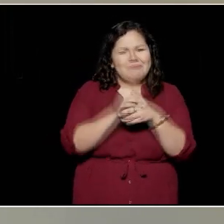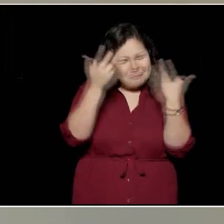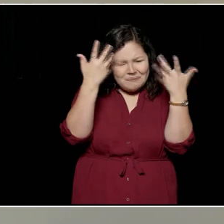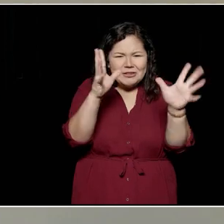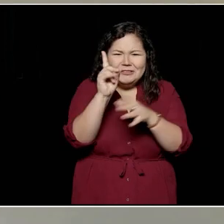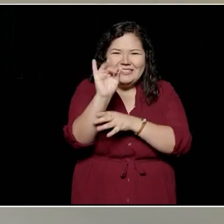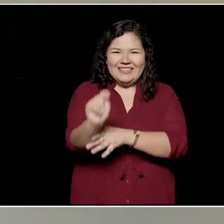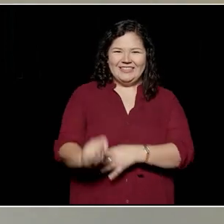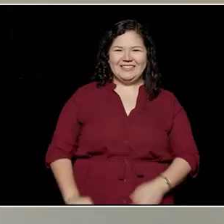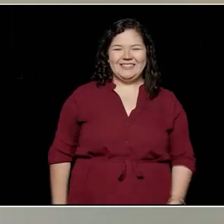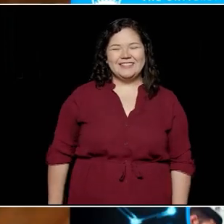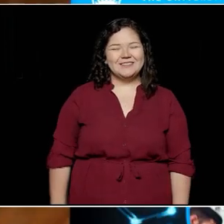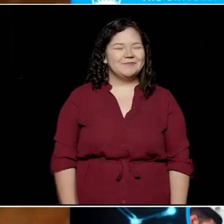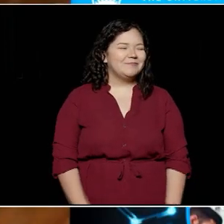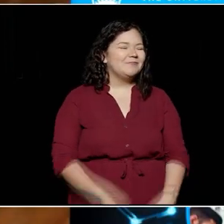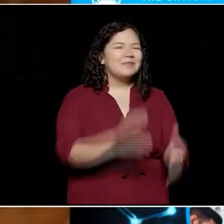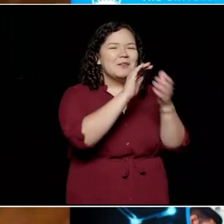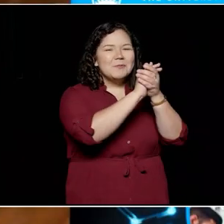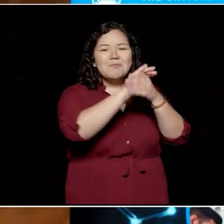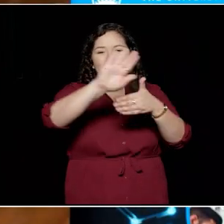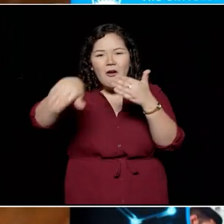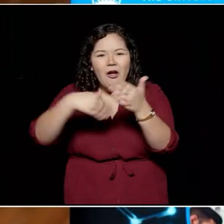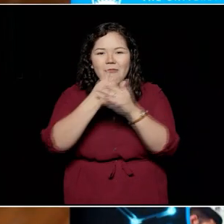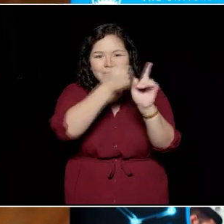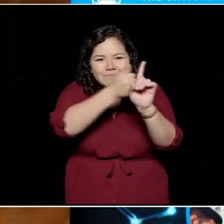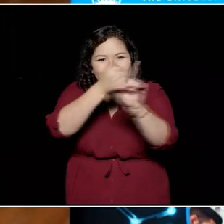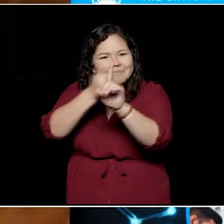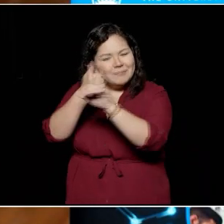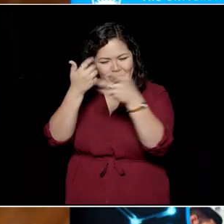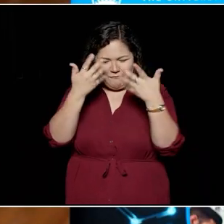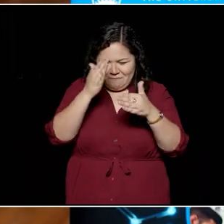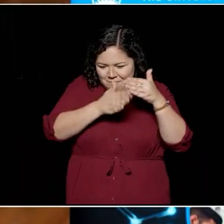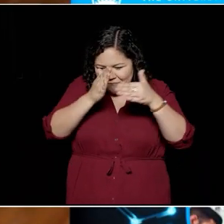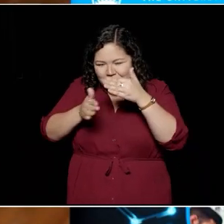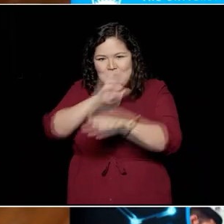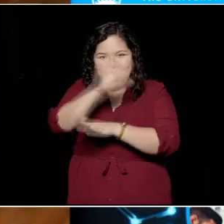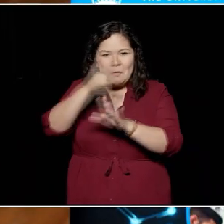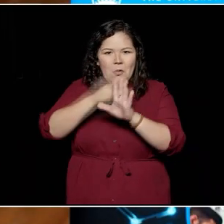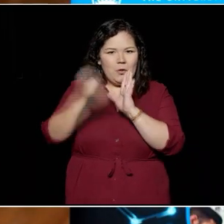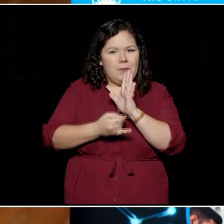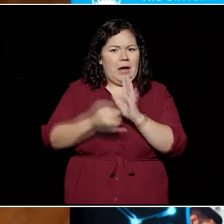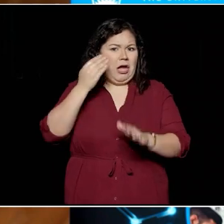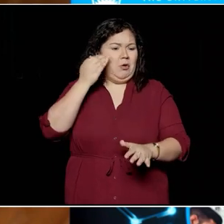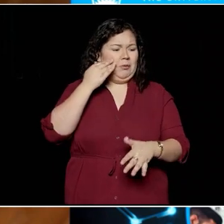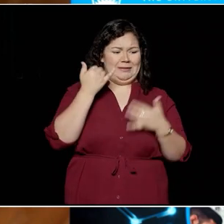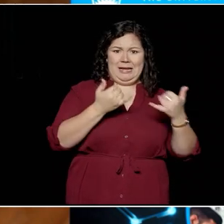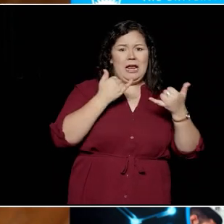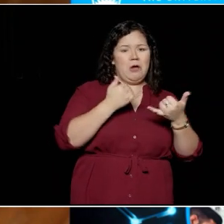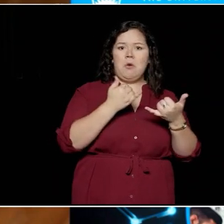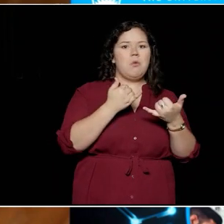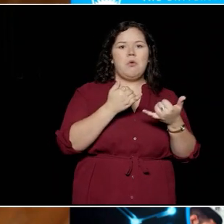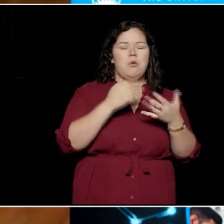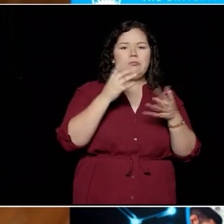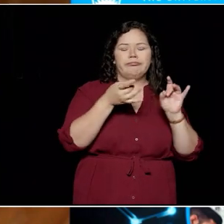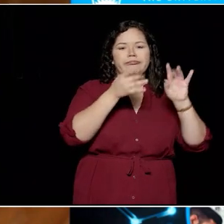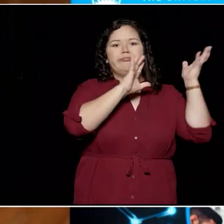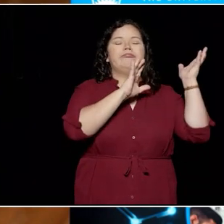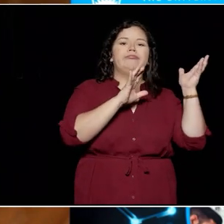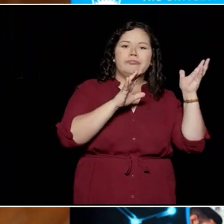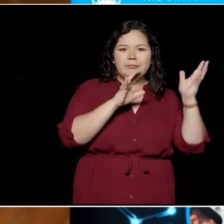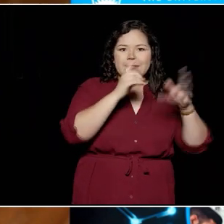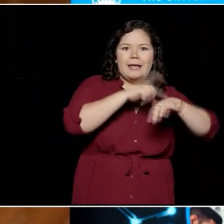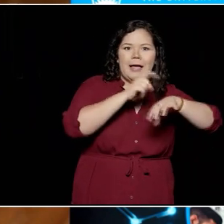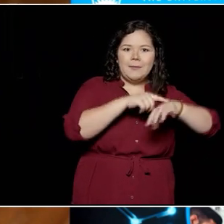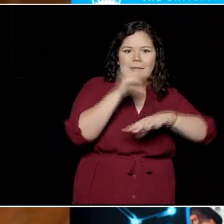congratulations. You did it! Congratulations to all of you for completing your program, all the more so at this extraordinary time in the world's